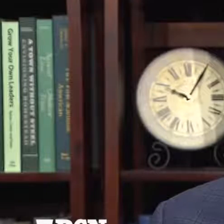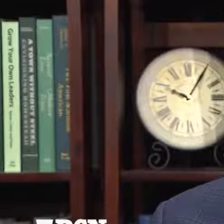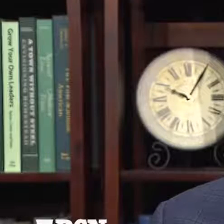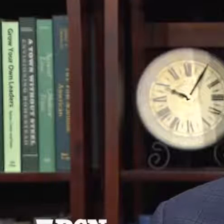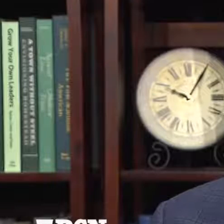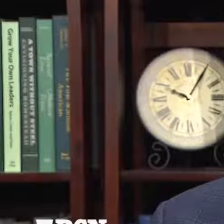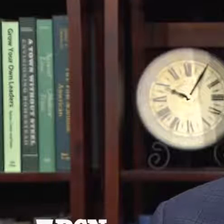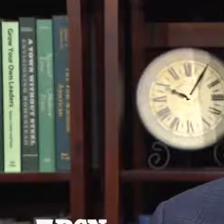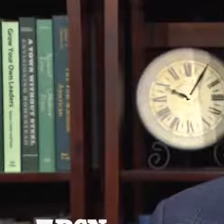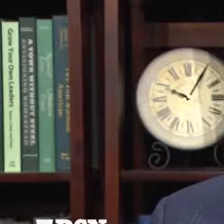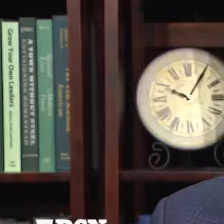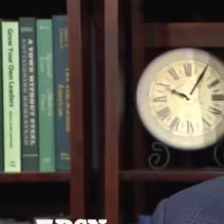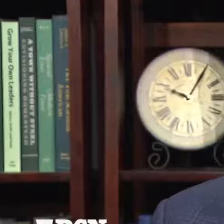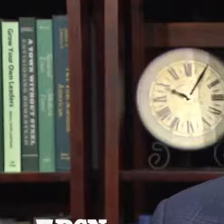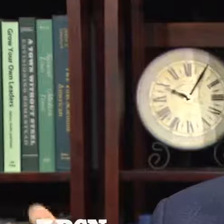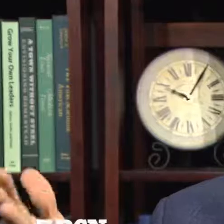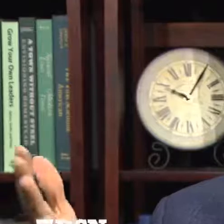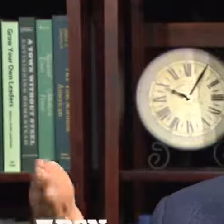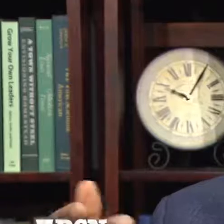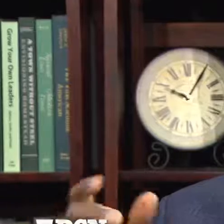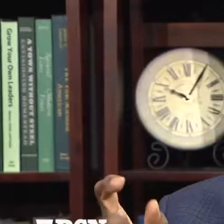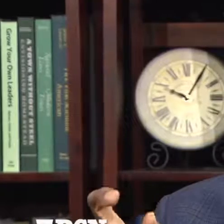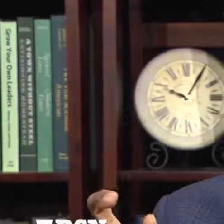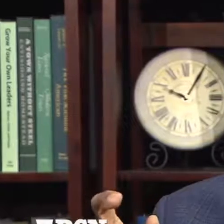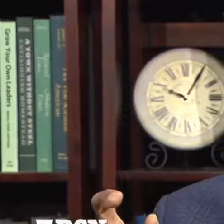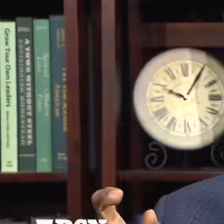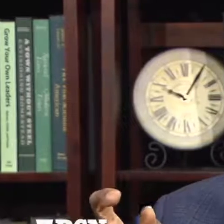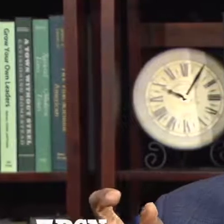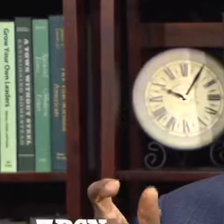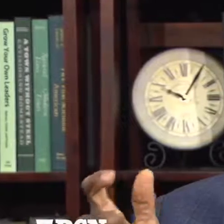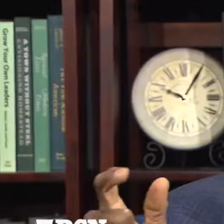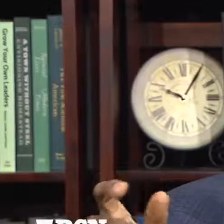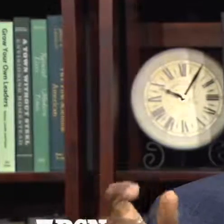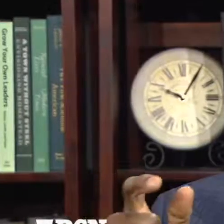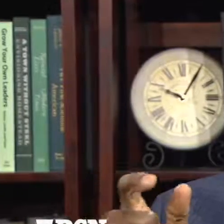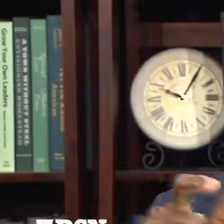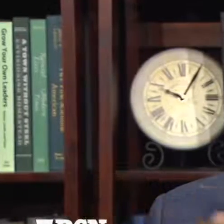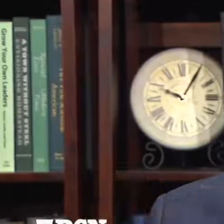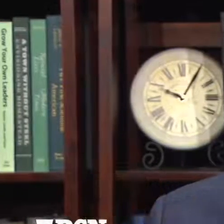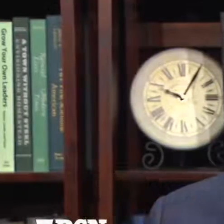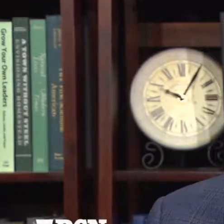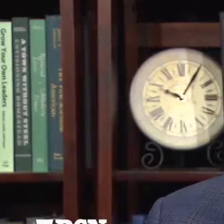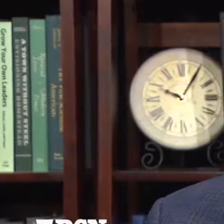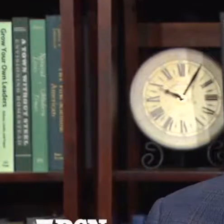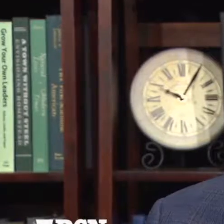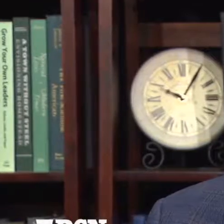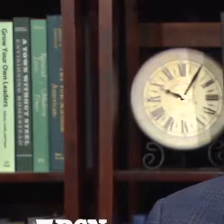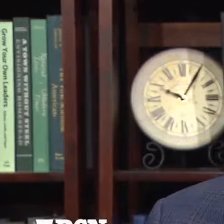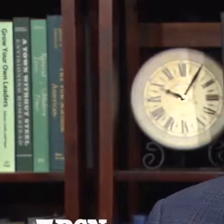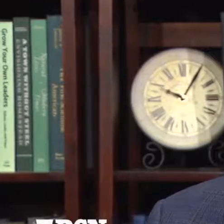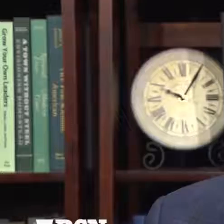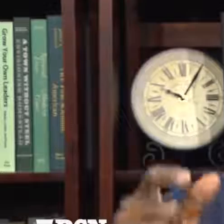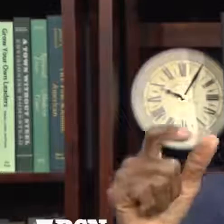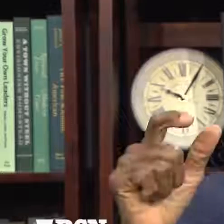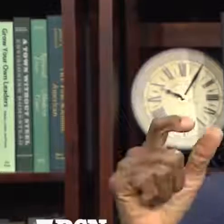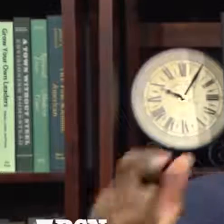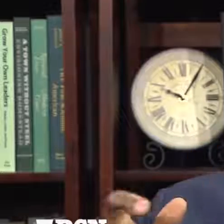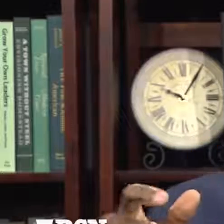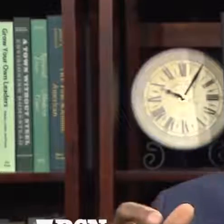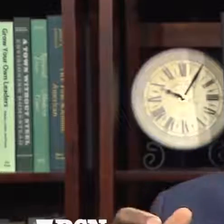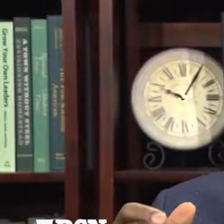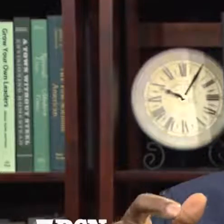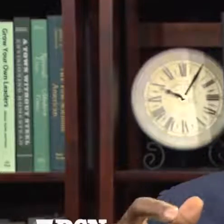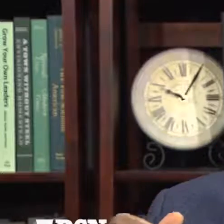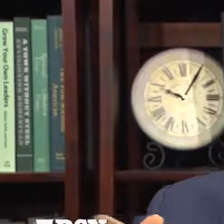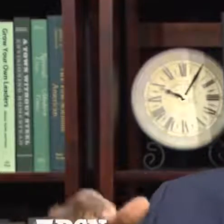Lincoln put on the table, how can we, he said, let us try to experiment with Washington, D.C. Let's see if we can